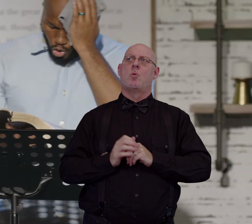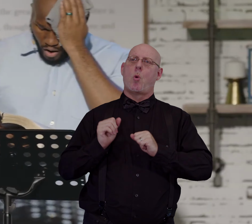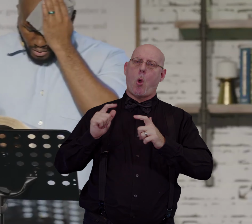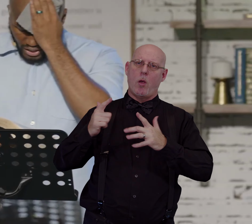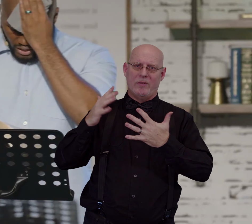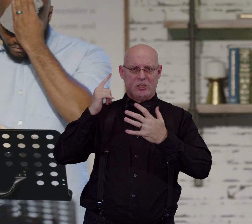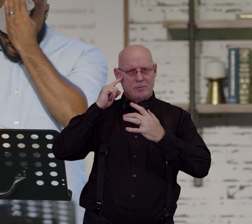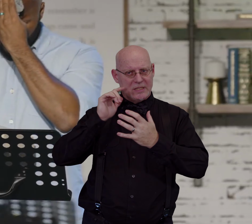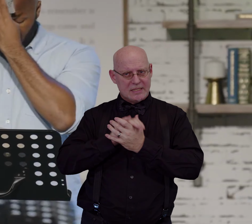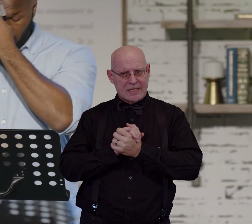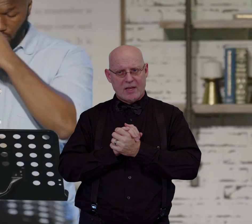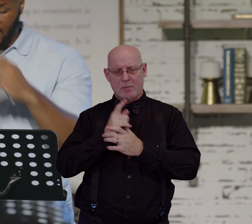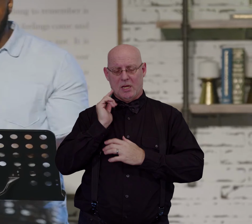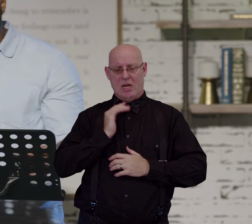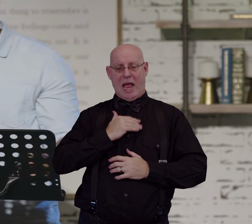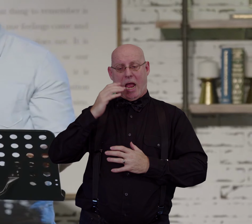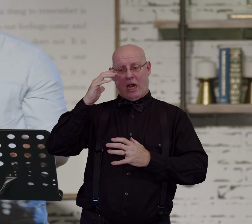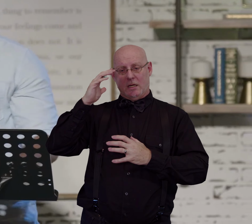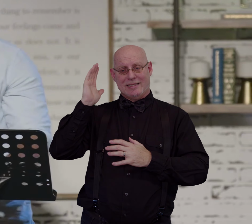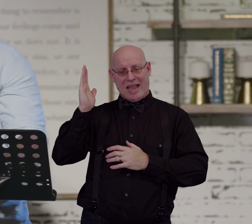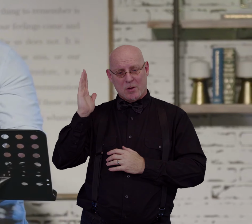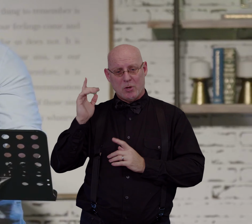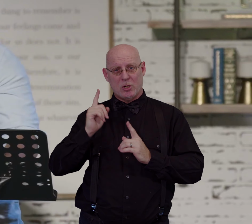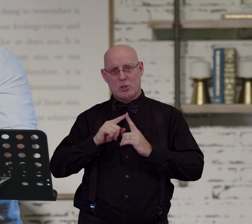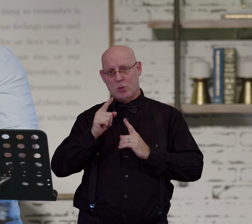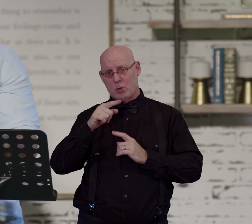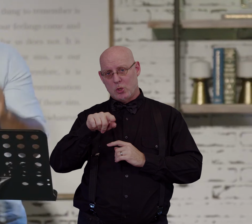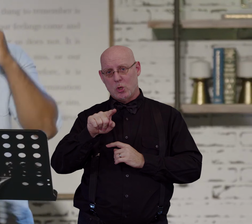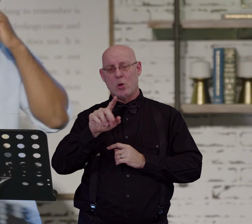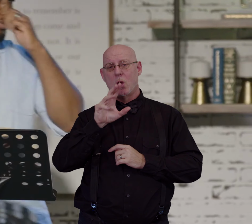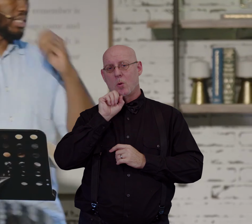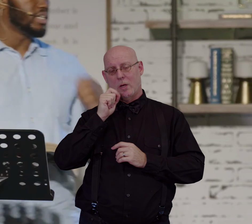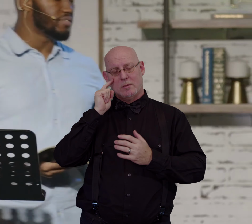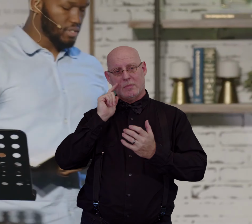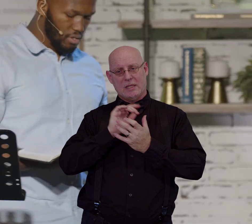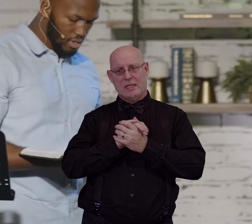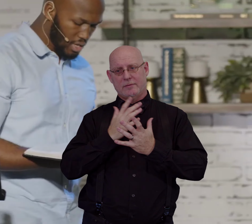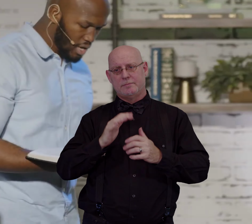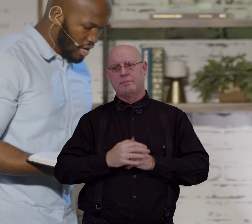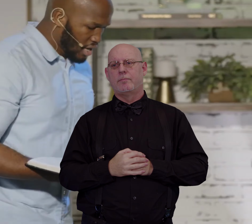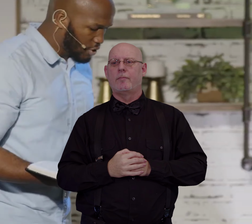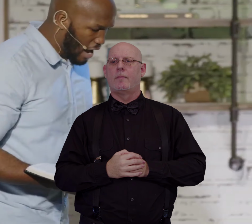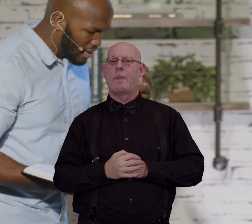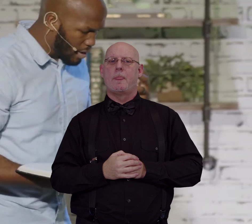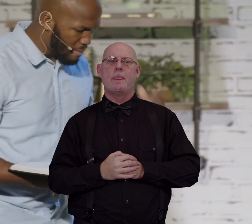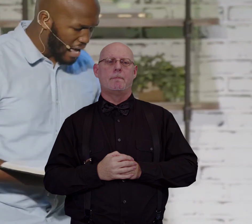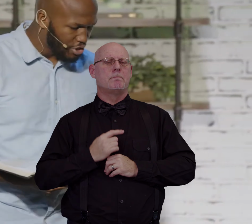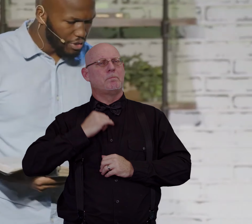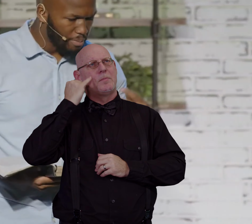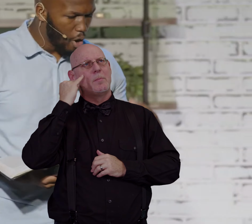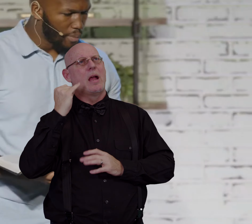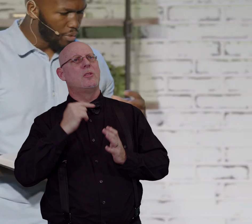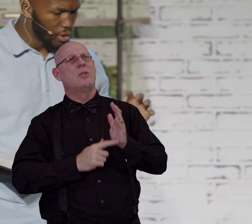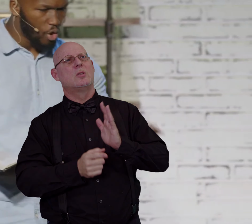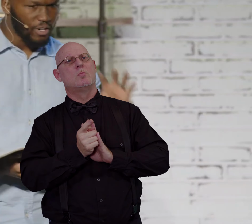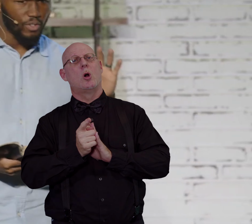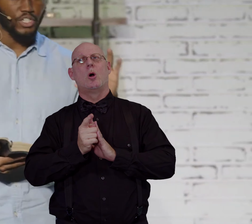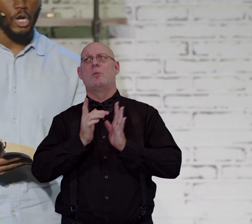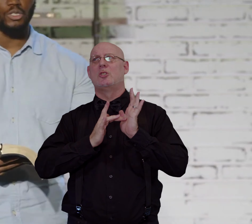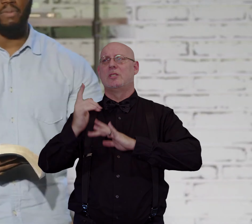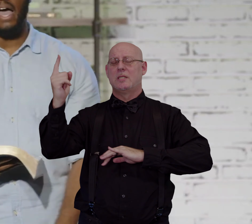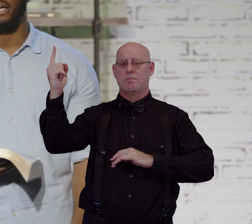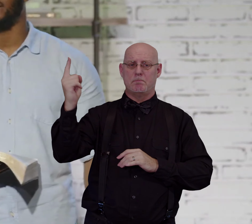among all who have believed, because our testimony to you was believed. And so as I imagine this moment when the